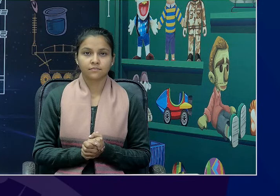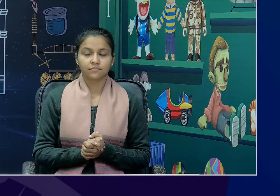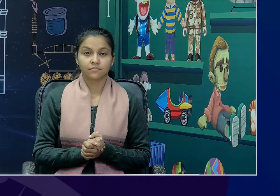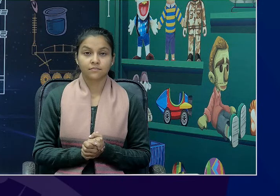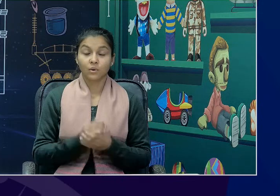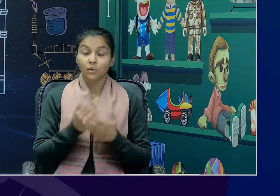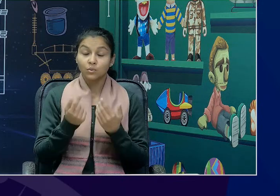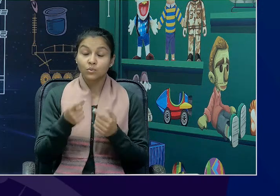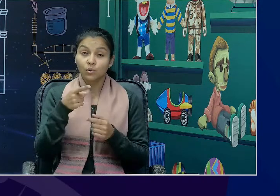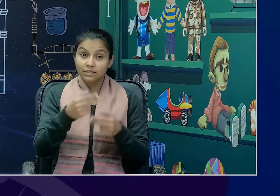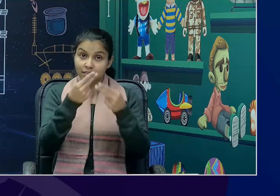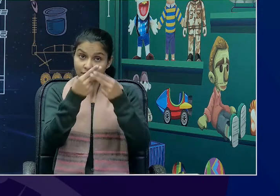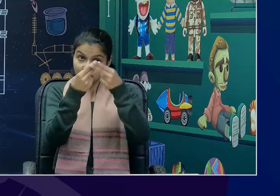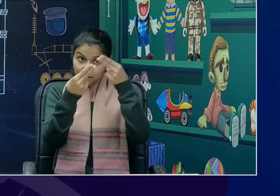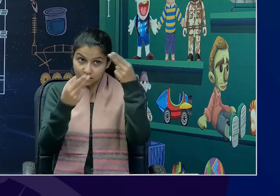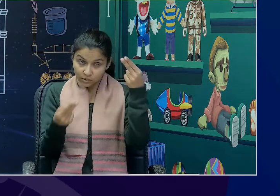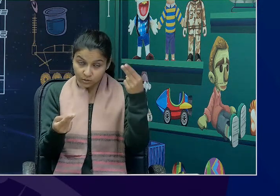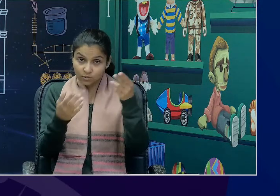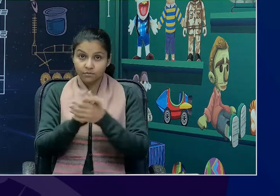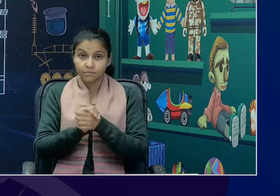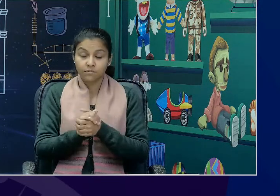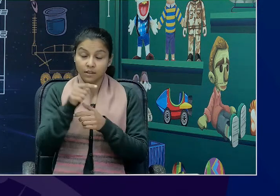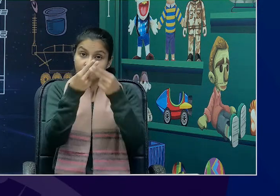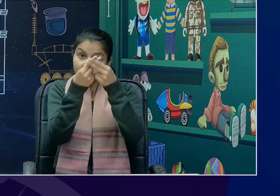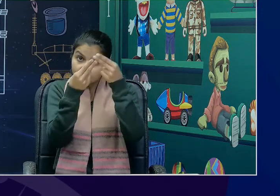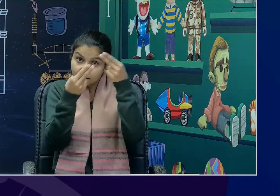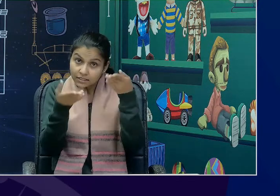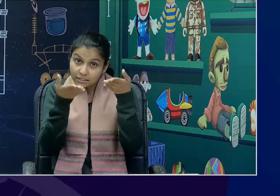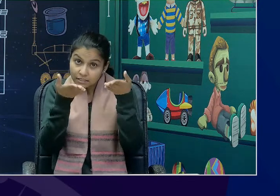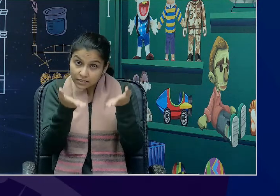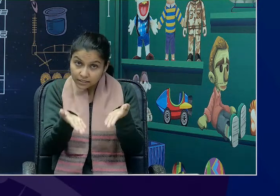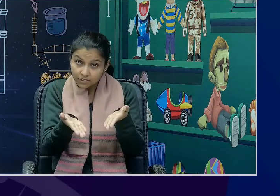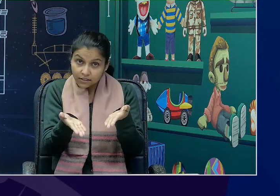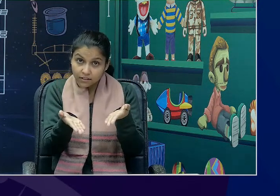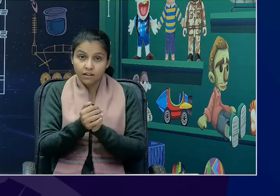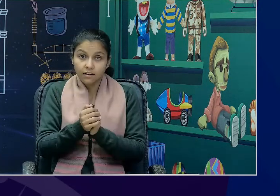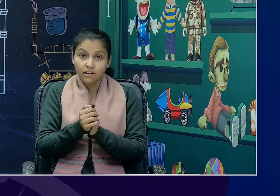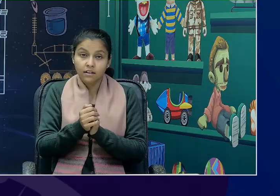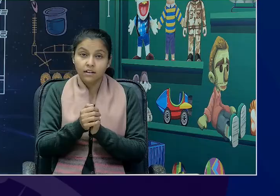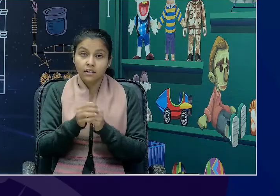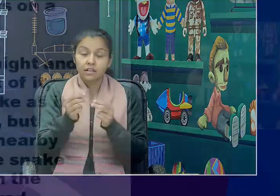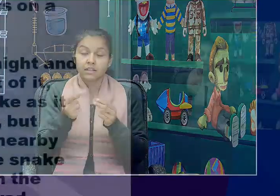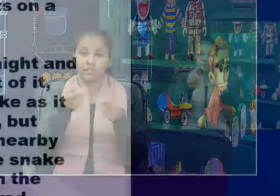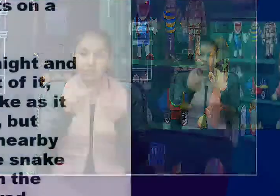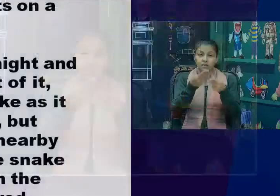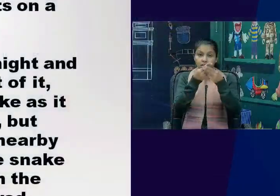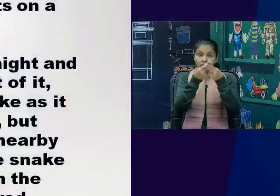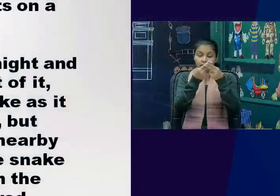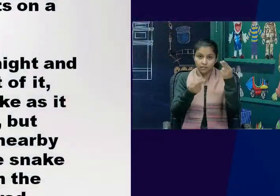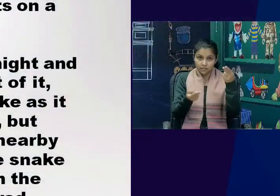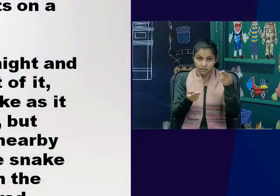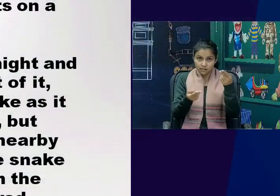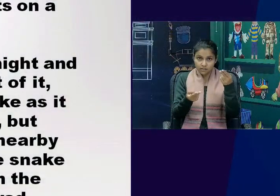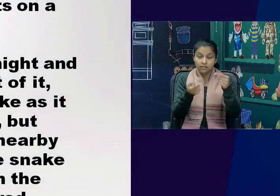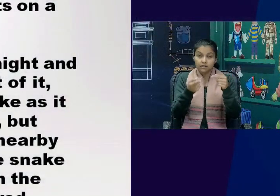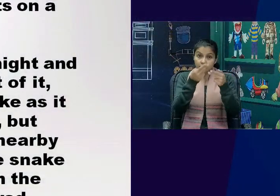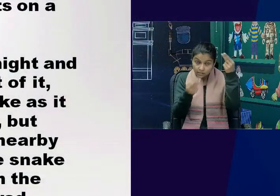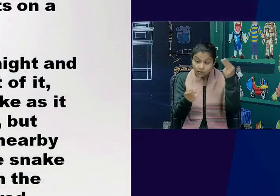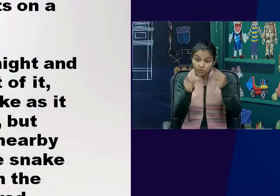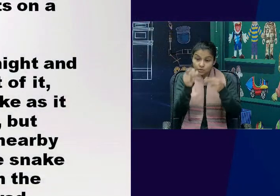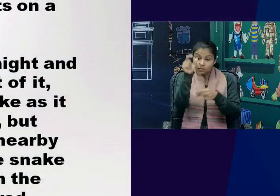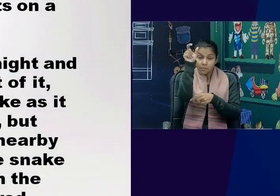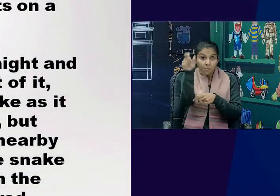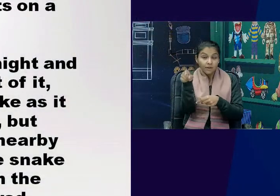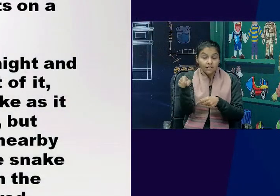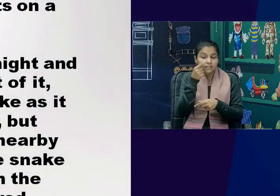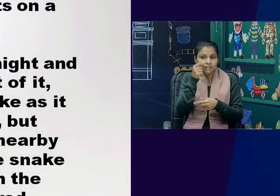So this story is the the person, he's a writer